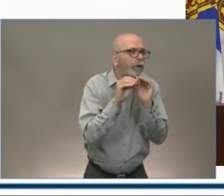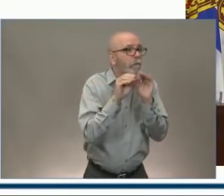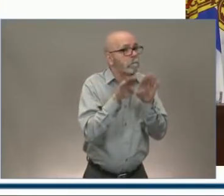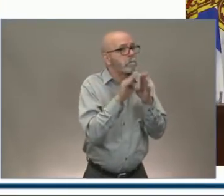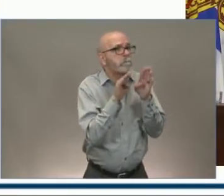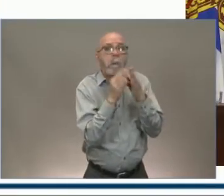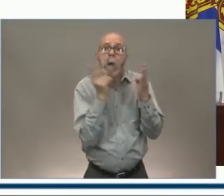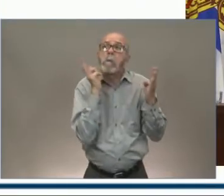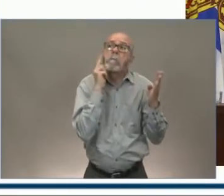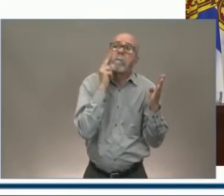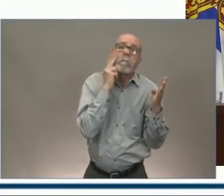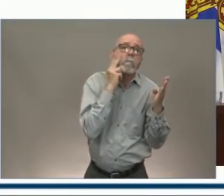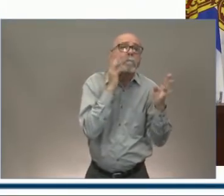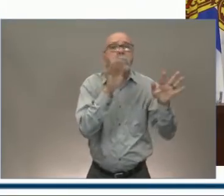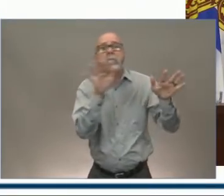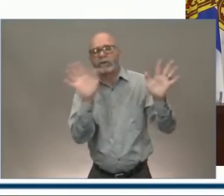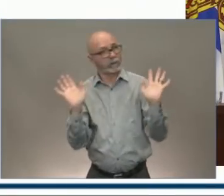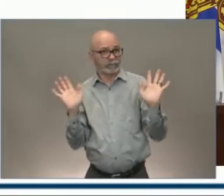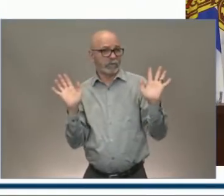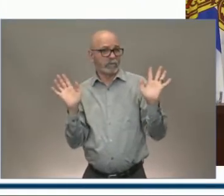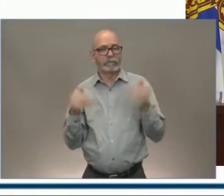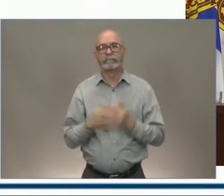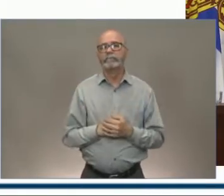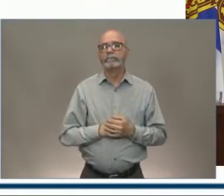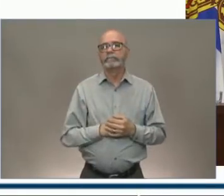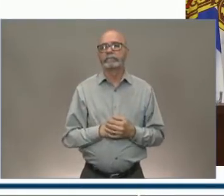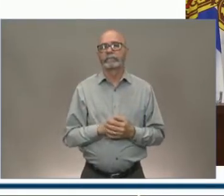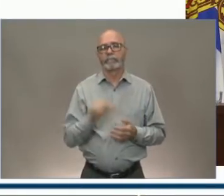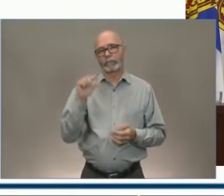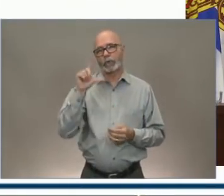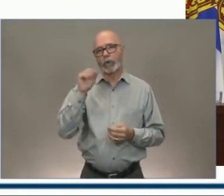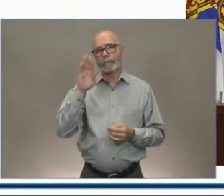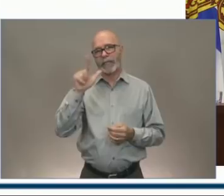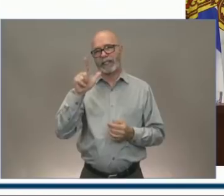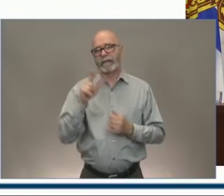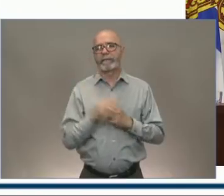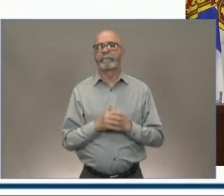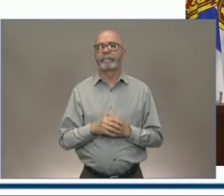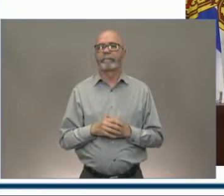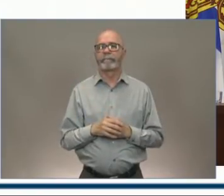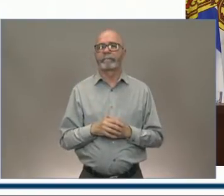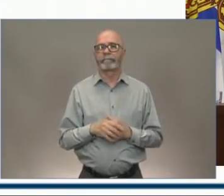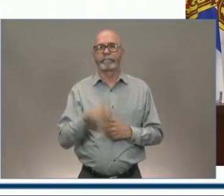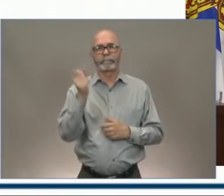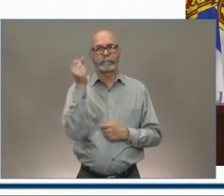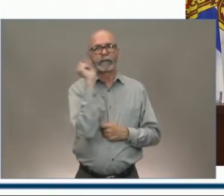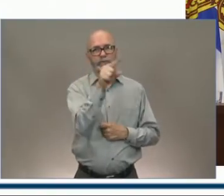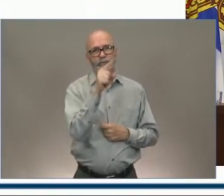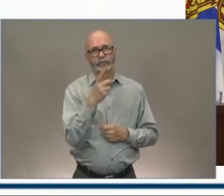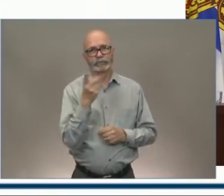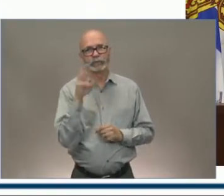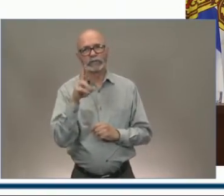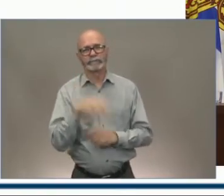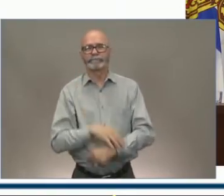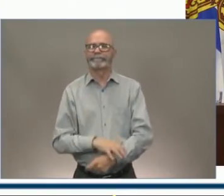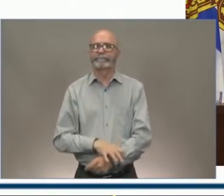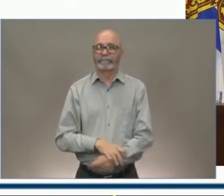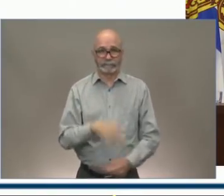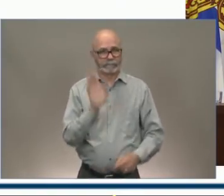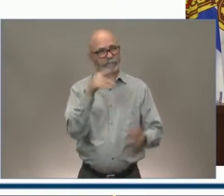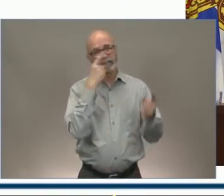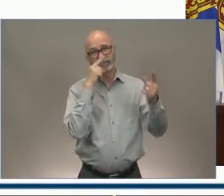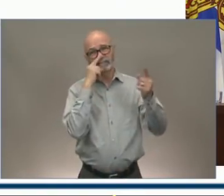Drowse with Global. Thank you. Dr. Strang, can you just clarify a little bit about what's going on with this AstraZeneca? I'm